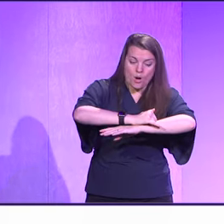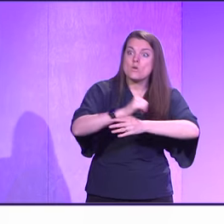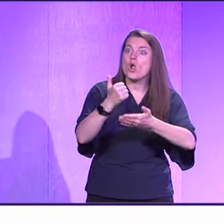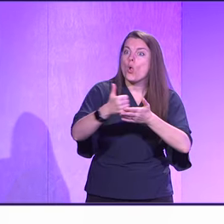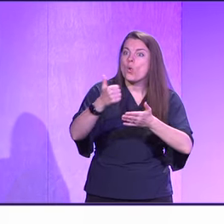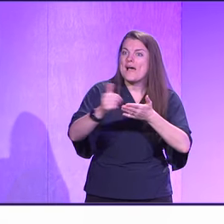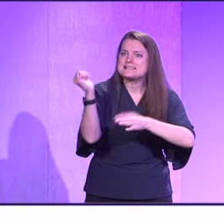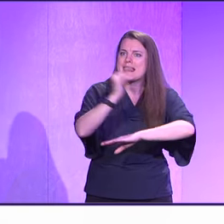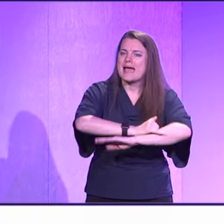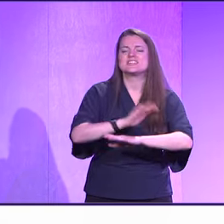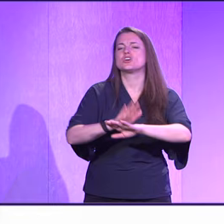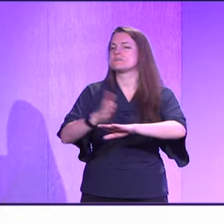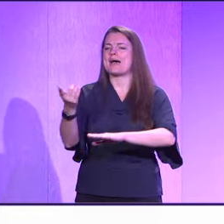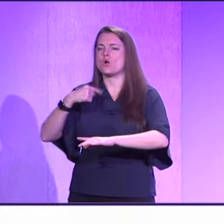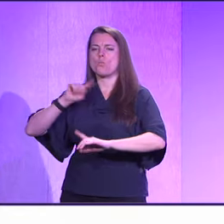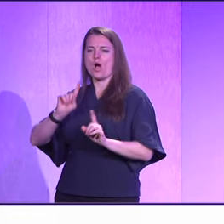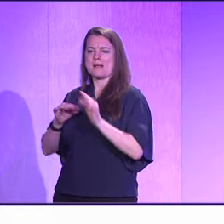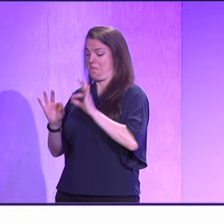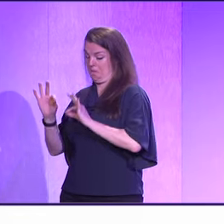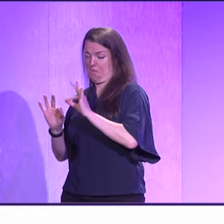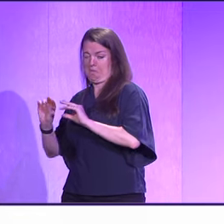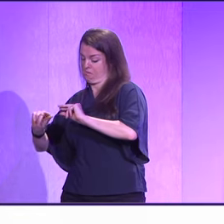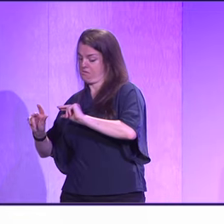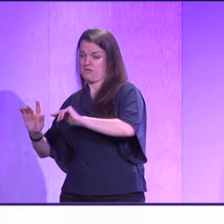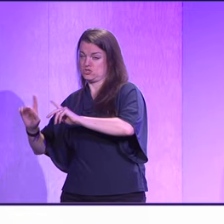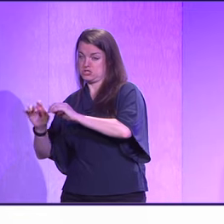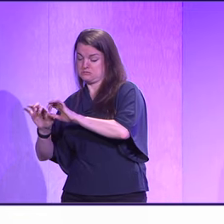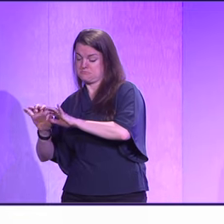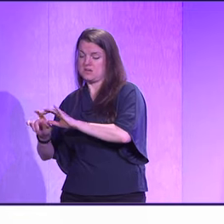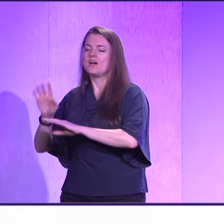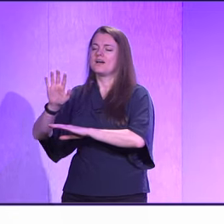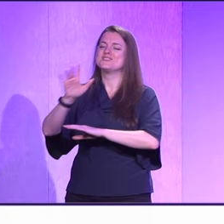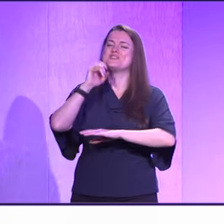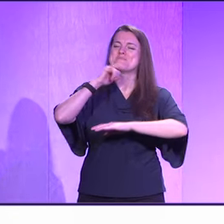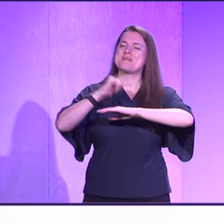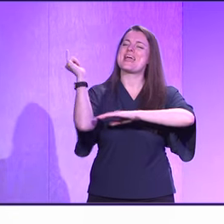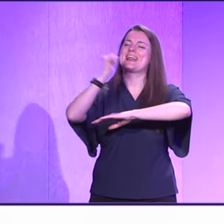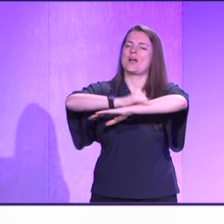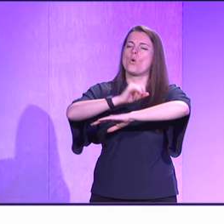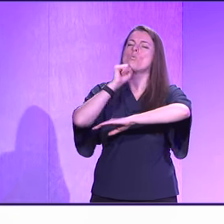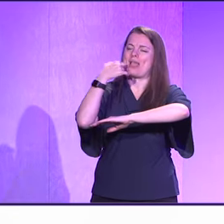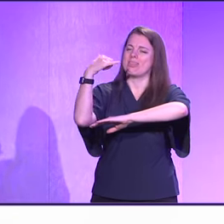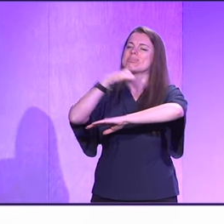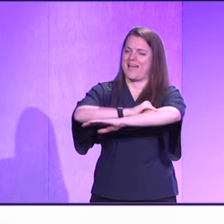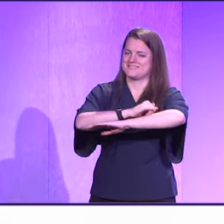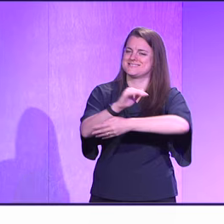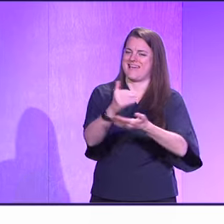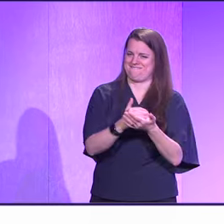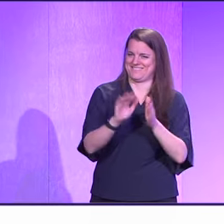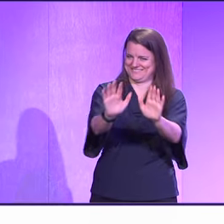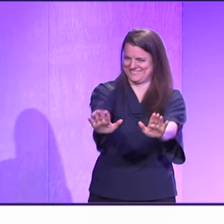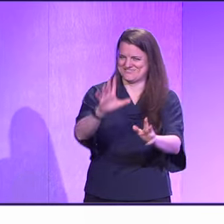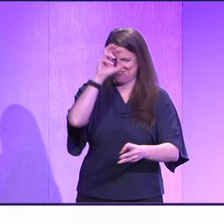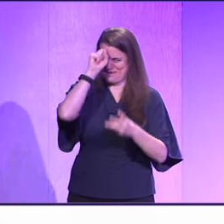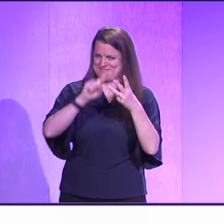are safe on your airplanes. They will always land. You're always going to be okay. All right. And thanks very